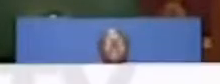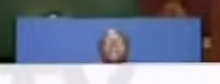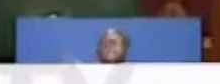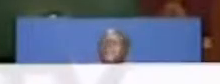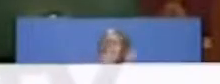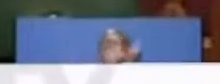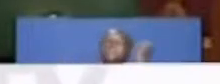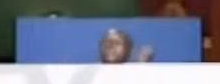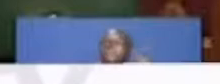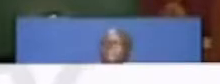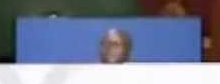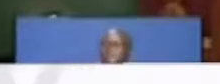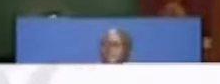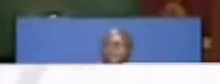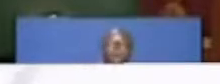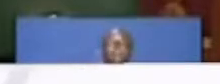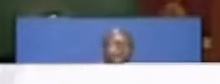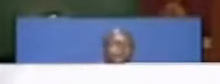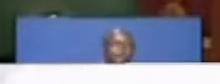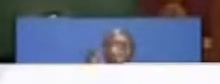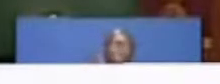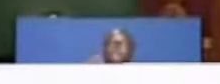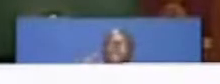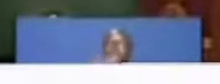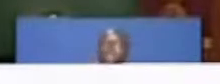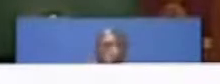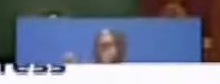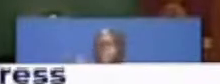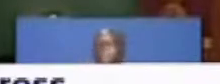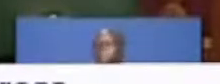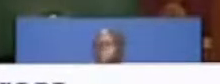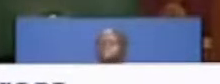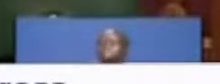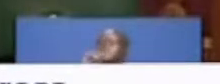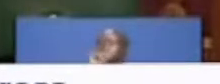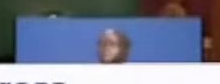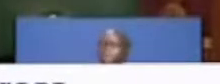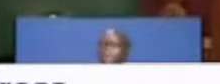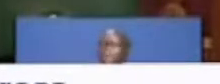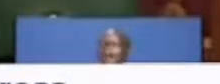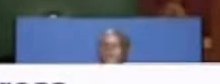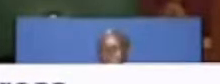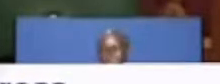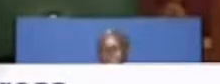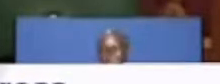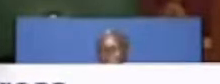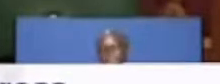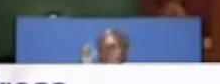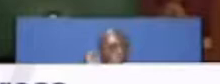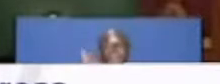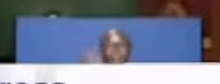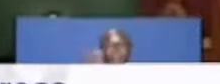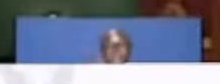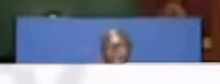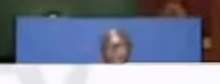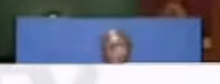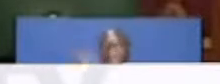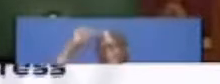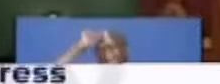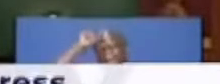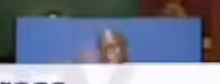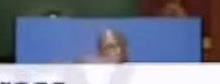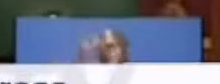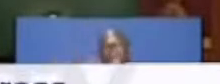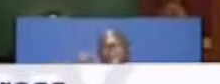also deprives future generations of ancestral address. The objective of my administration is to end this